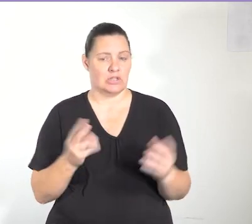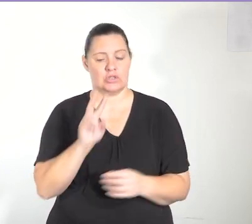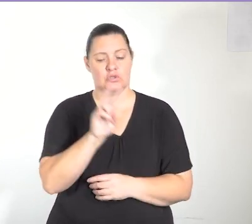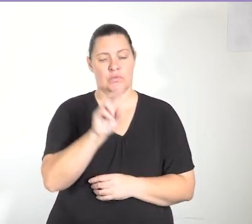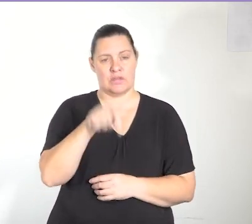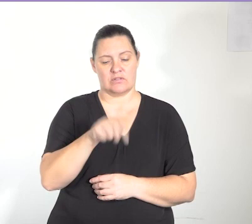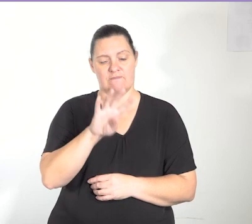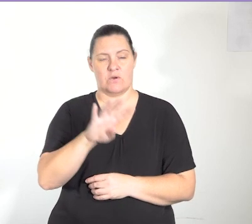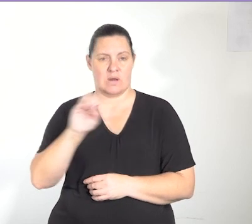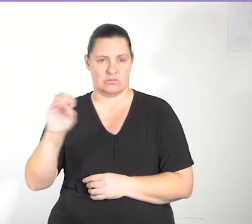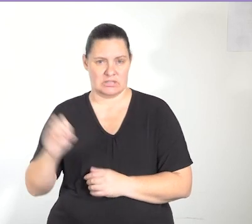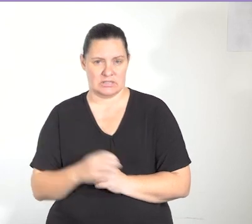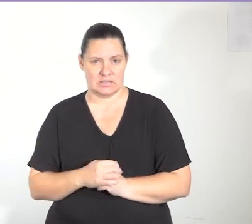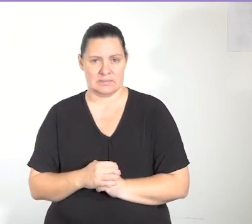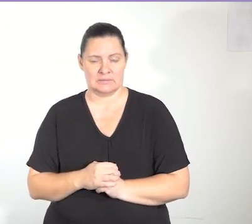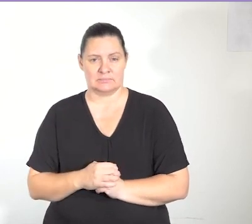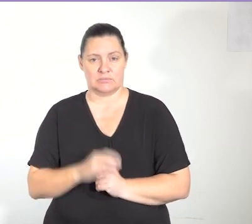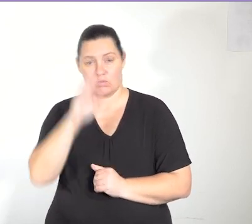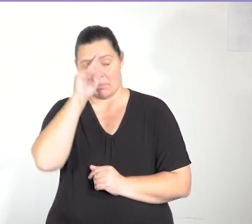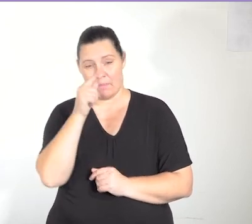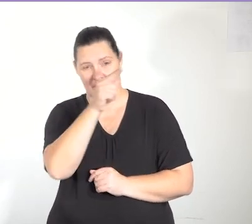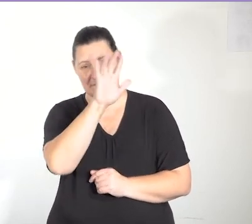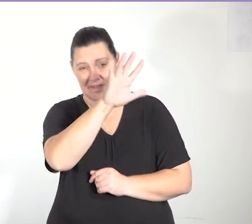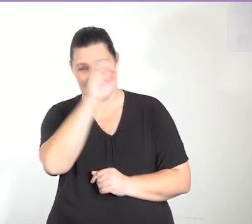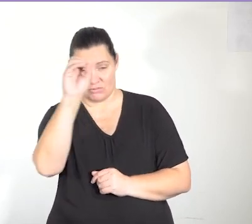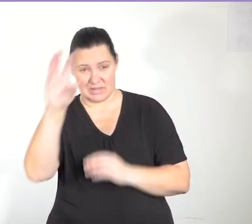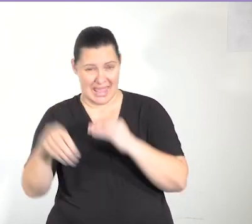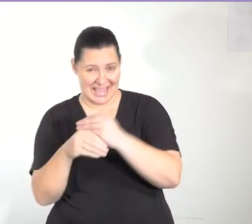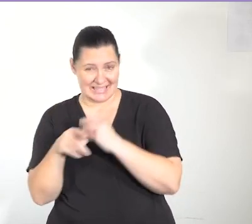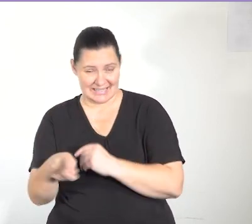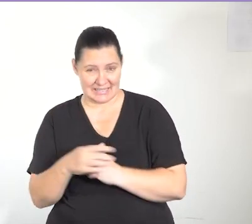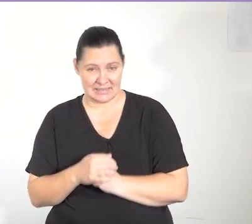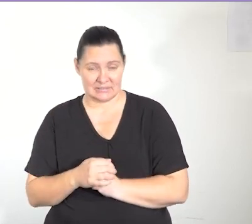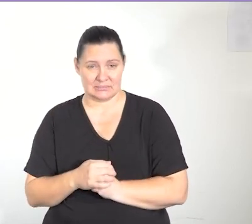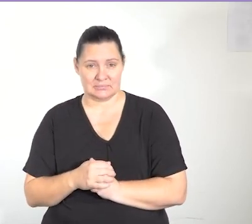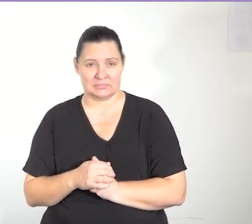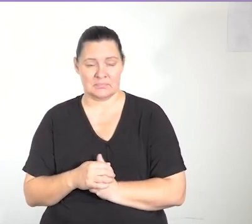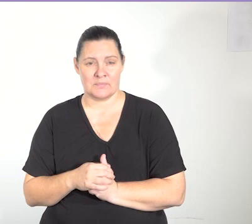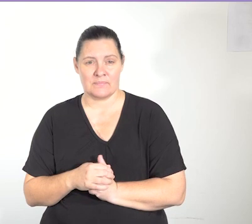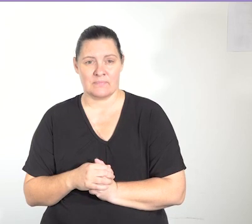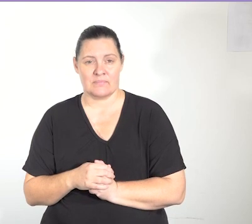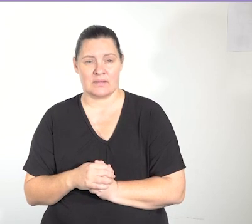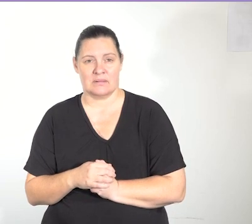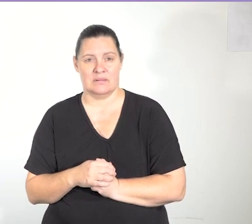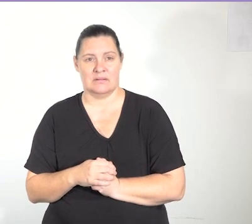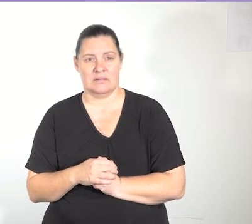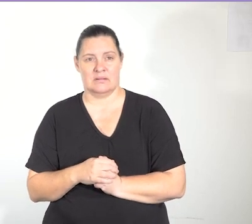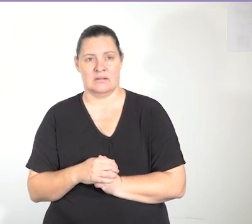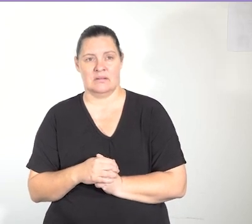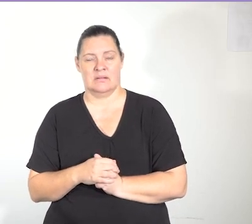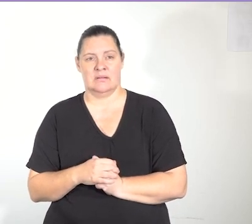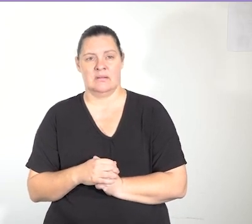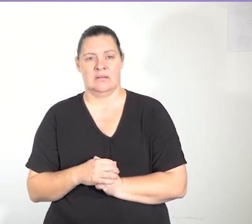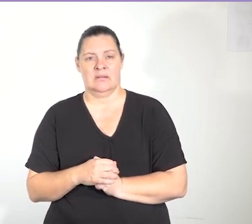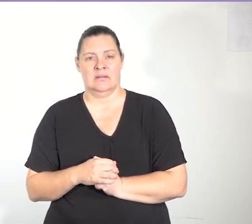actually 2,400. Remember that 500 that we had from the previous calculation, we are going to add